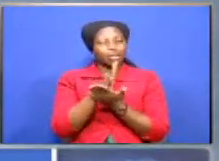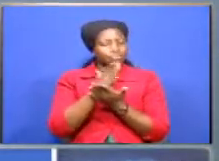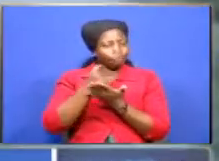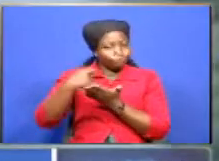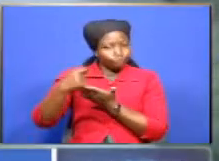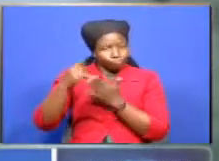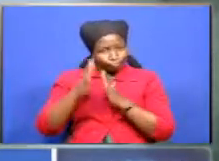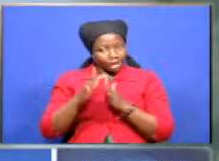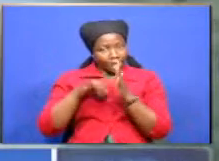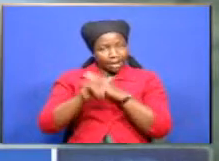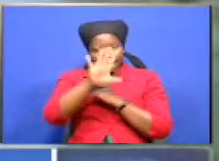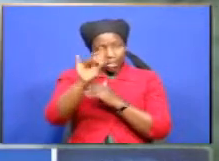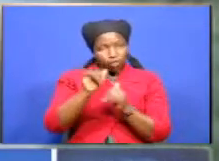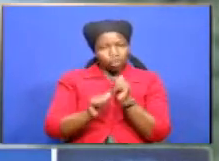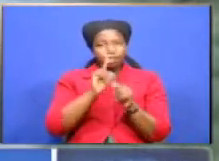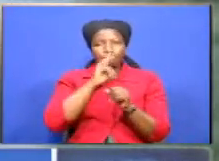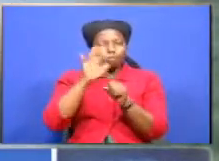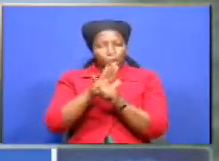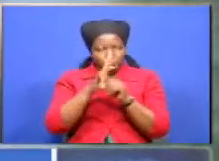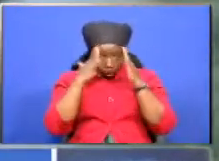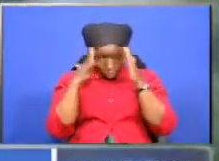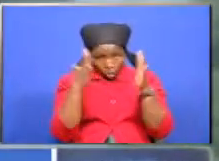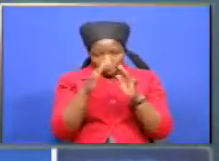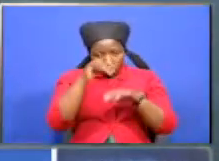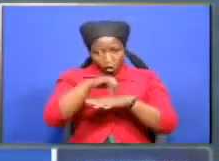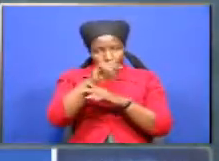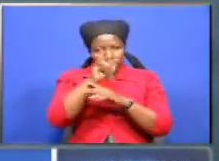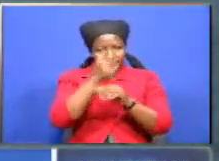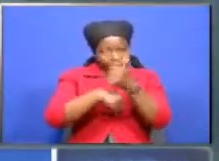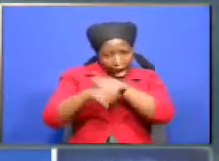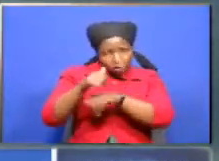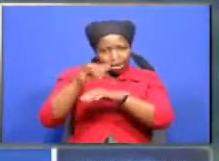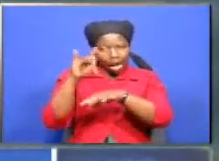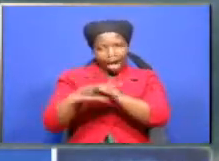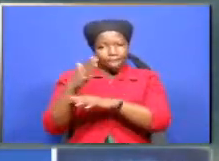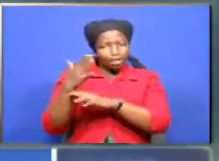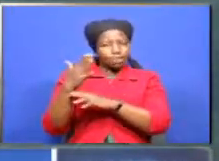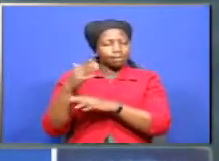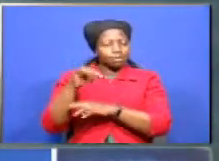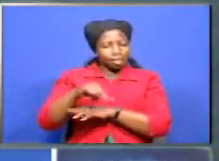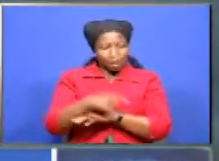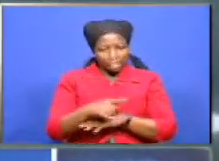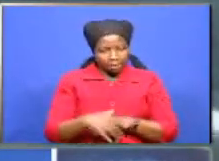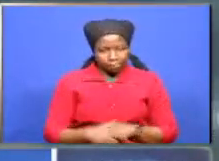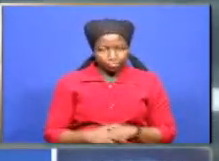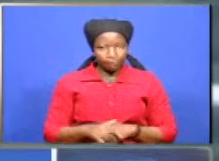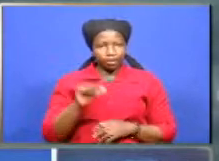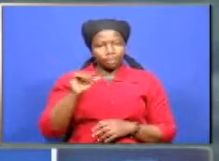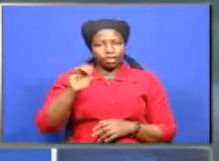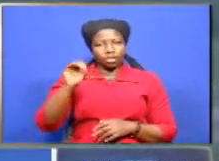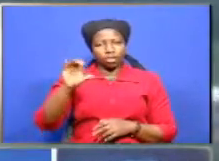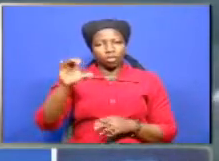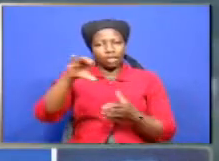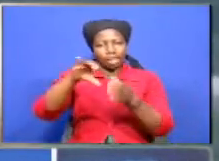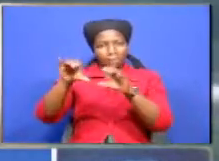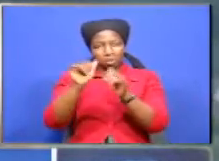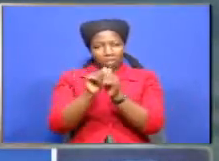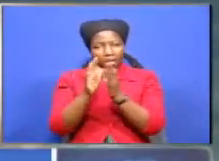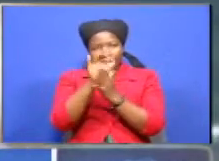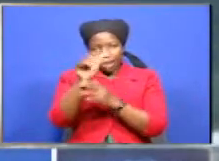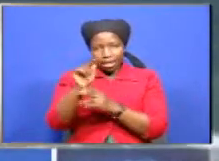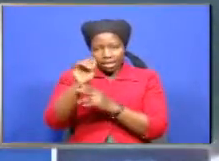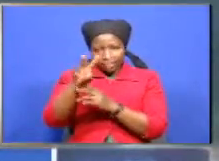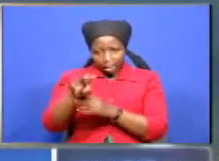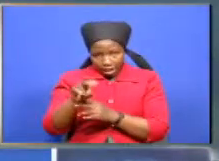their commitment to the campaign earlier this month. Elsewhere, offshore geochemical exploration and heat flow measurement company TDI